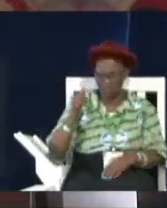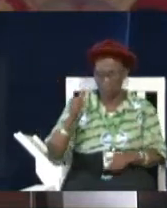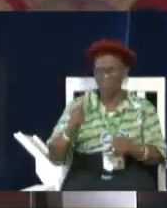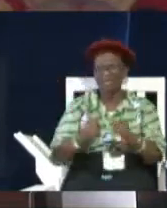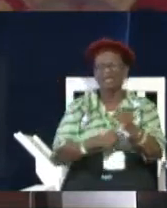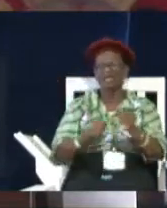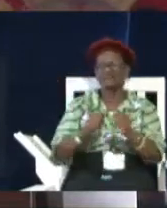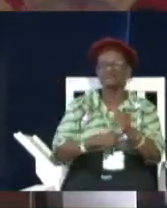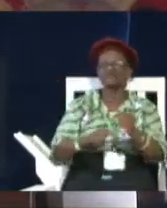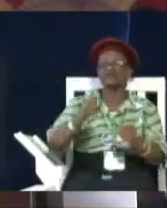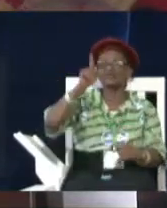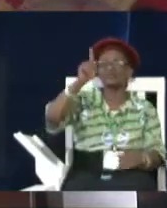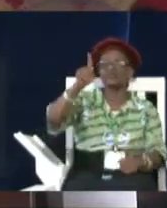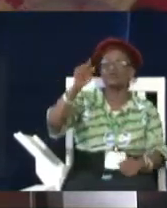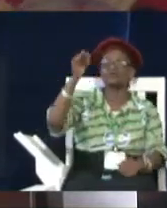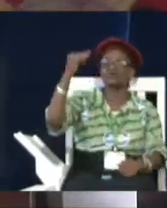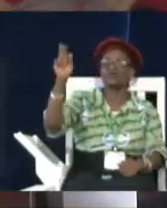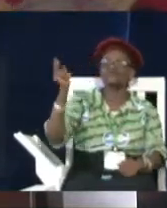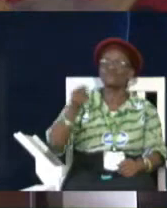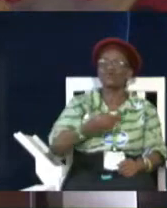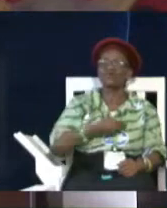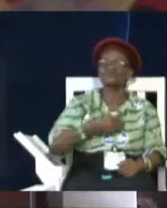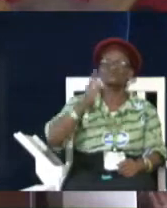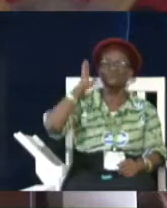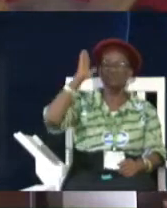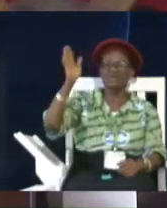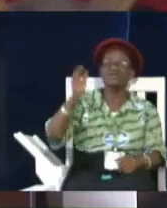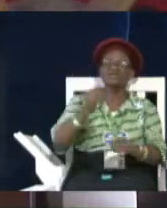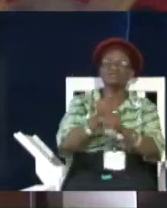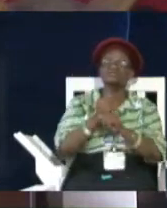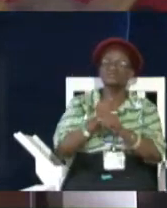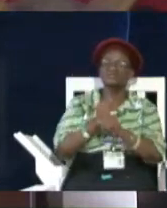every one of us will receive an anointing